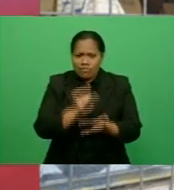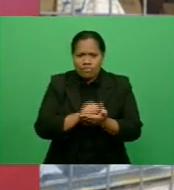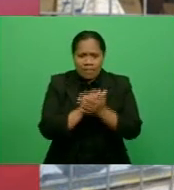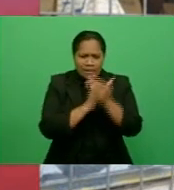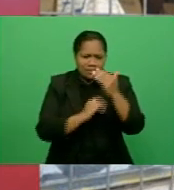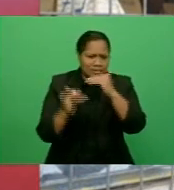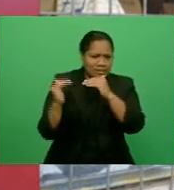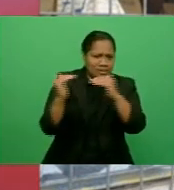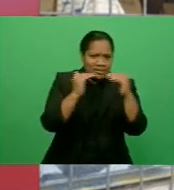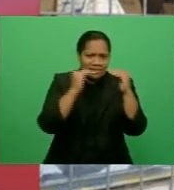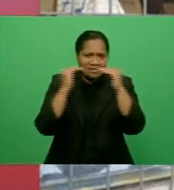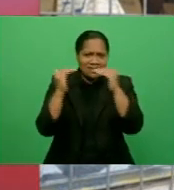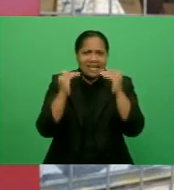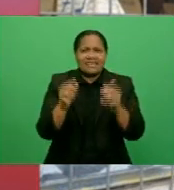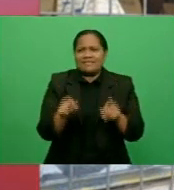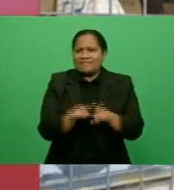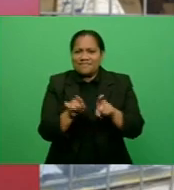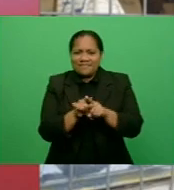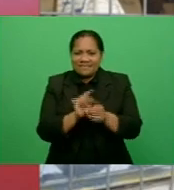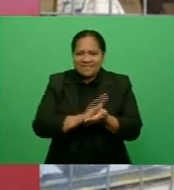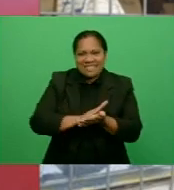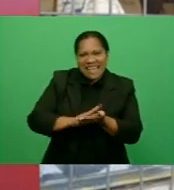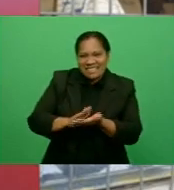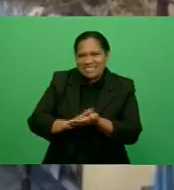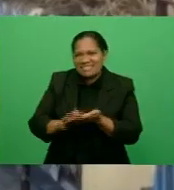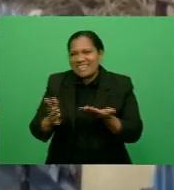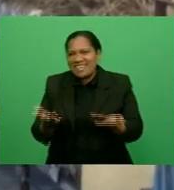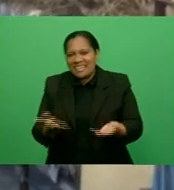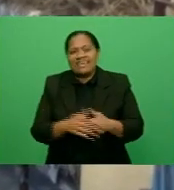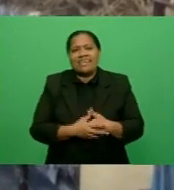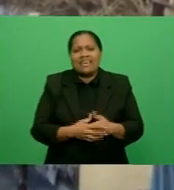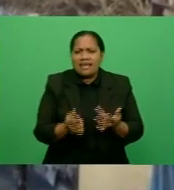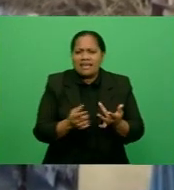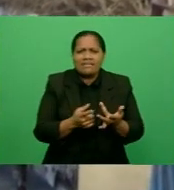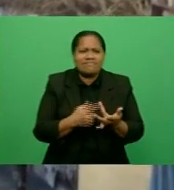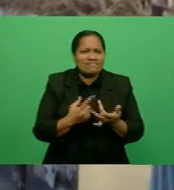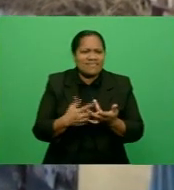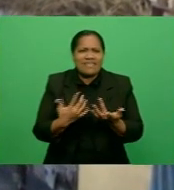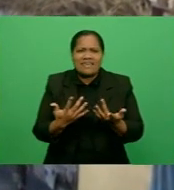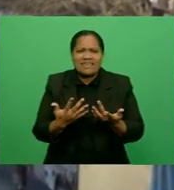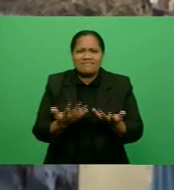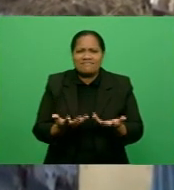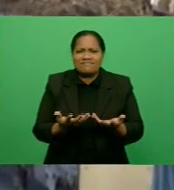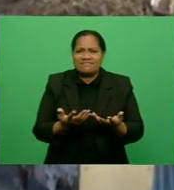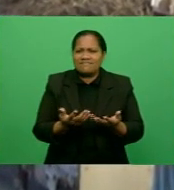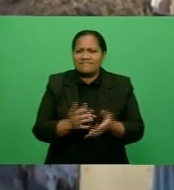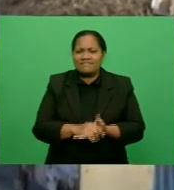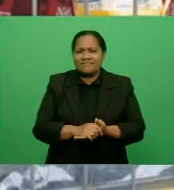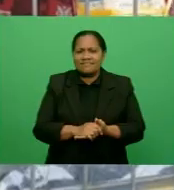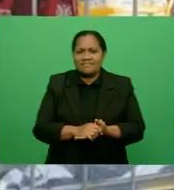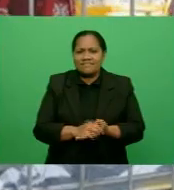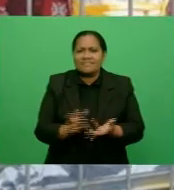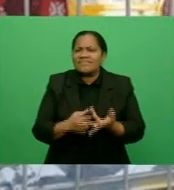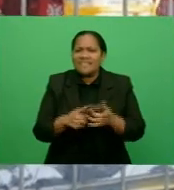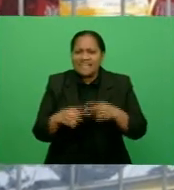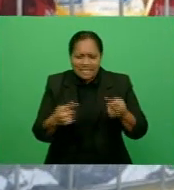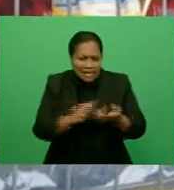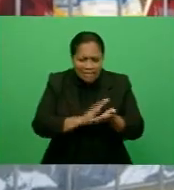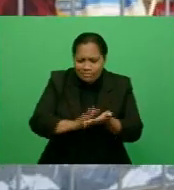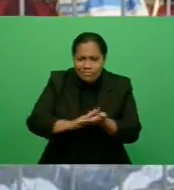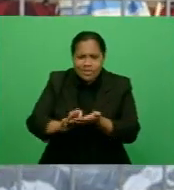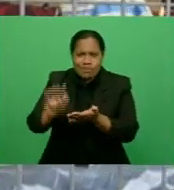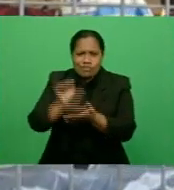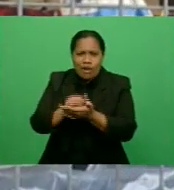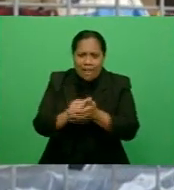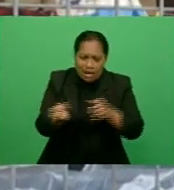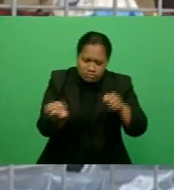in terms of hygiene and how the products are cleaned and packed to make sure that